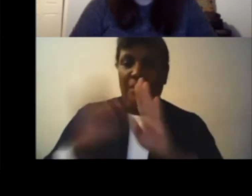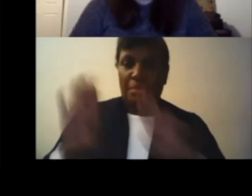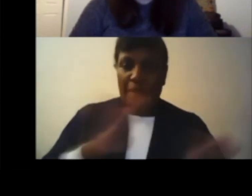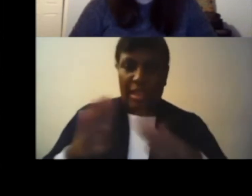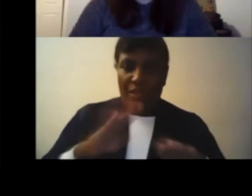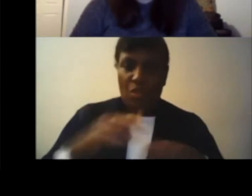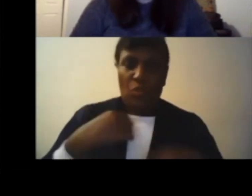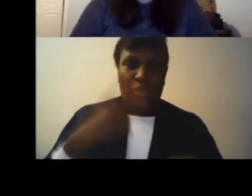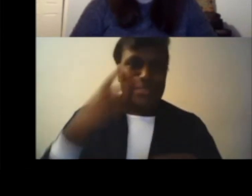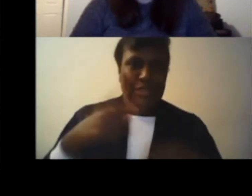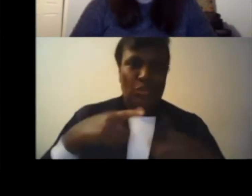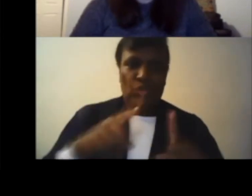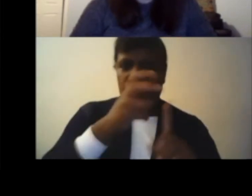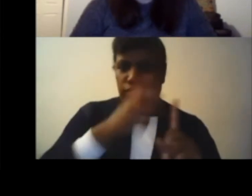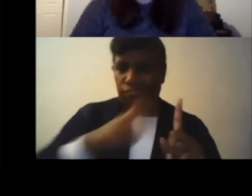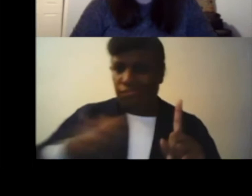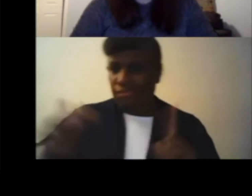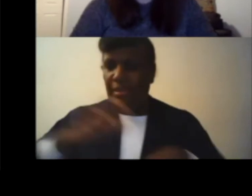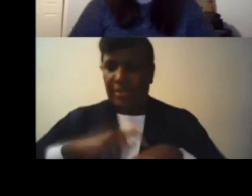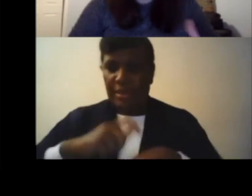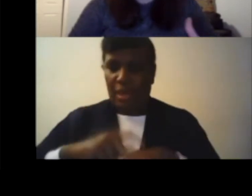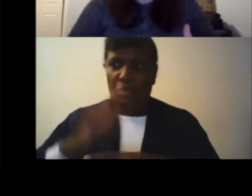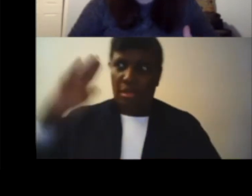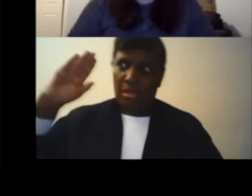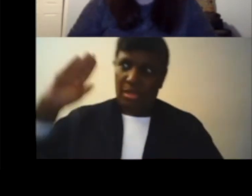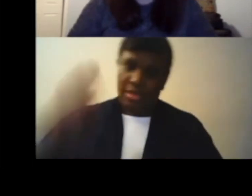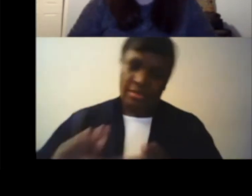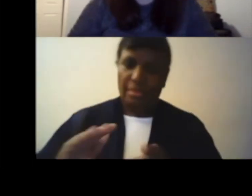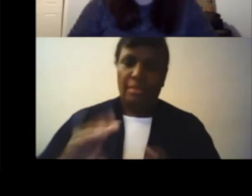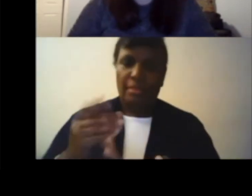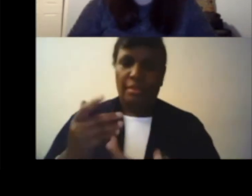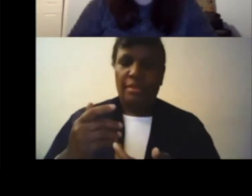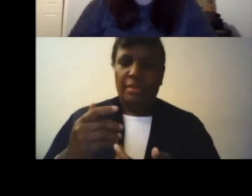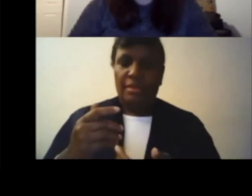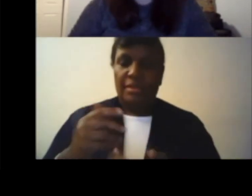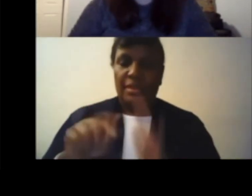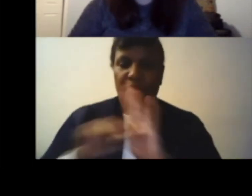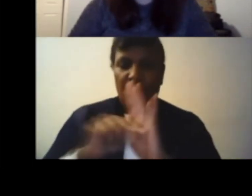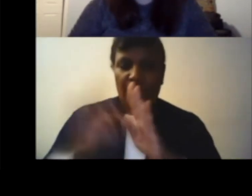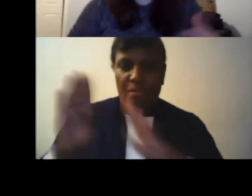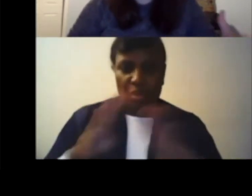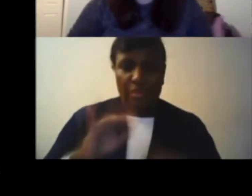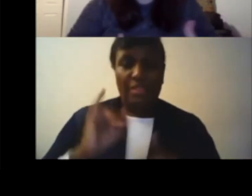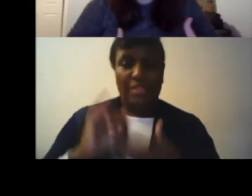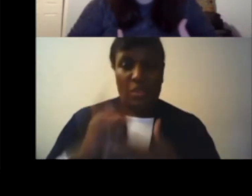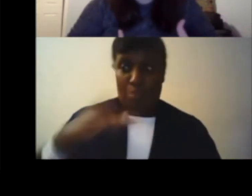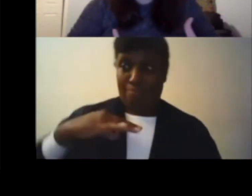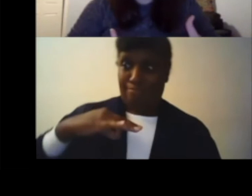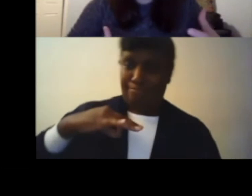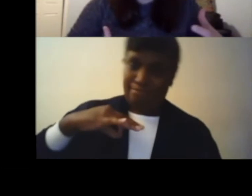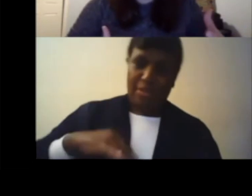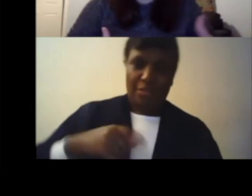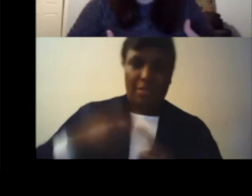times. So that's a huge benefit of calendar systems, and it provides that emotional support that goes along with